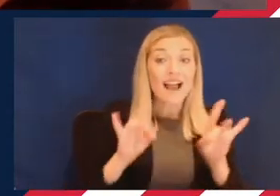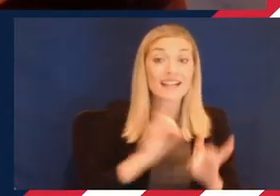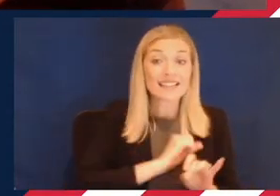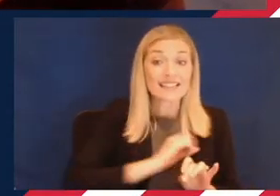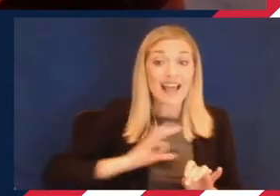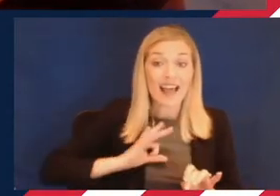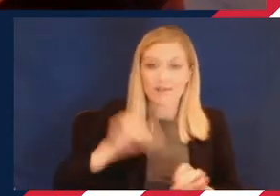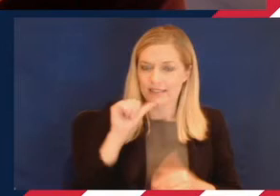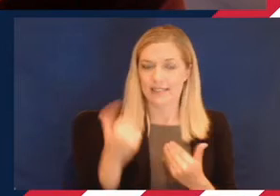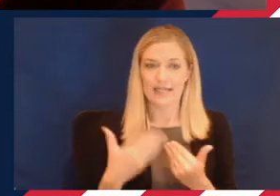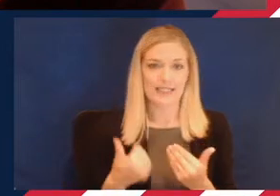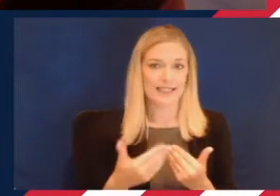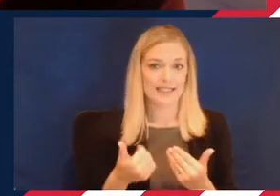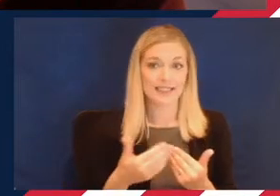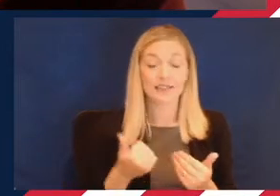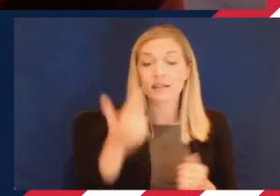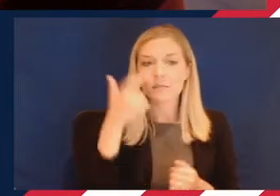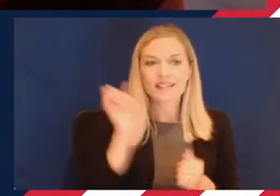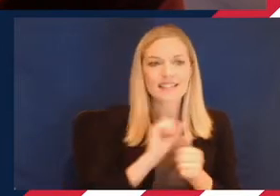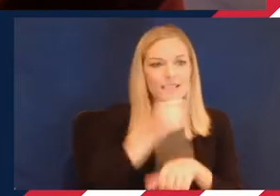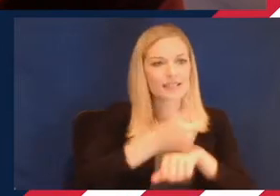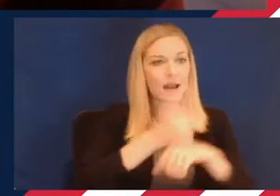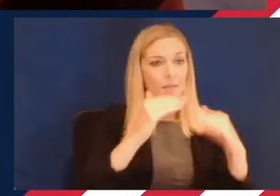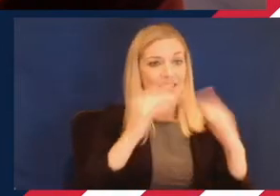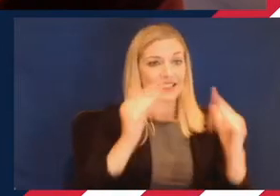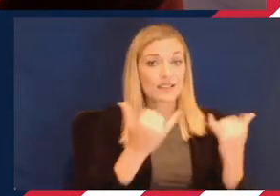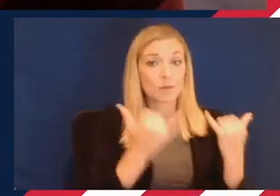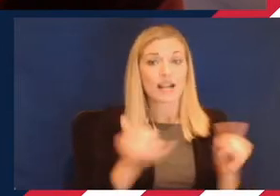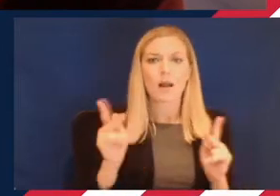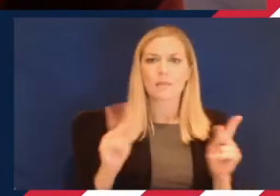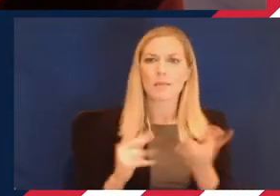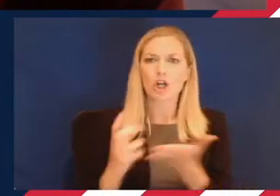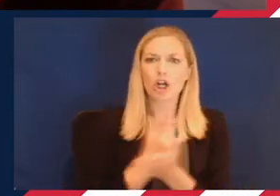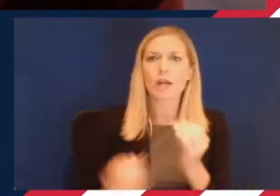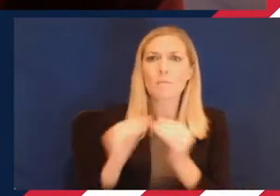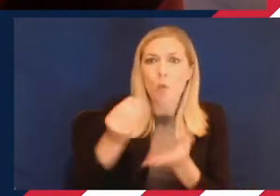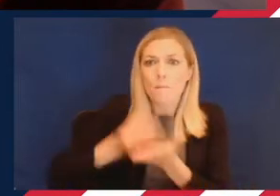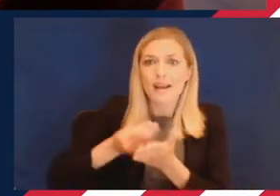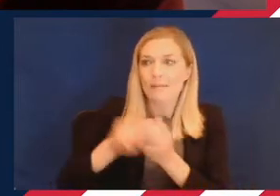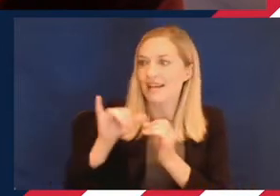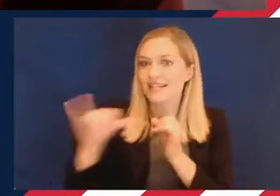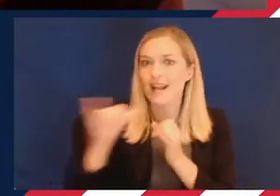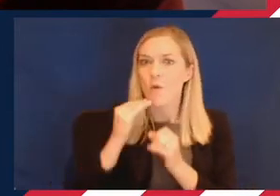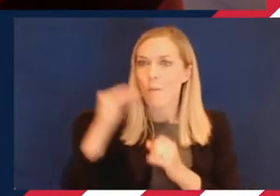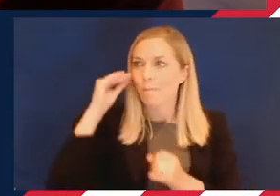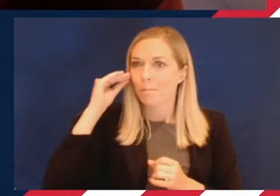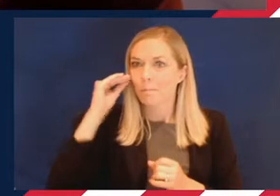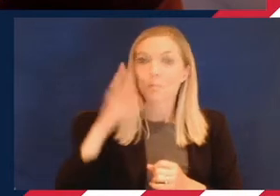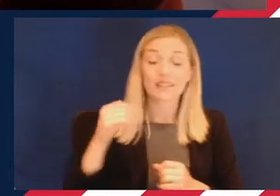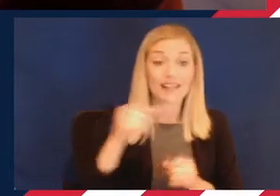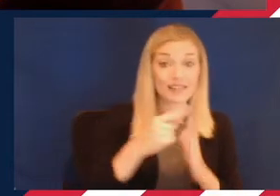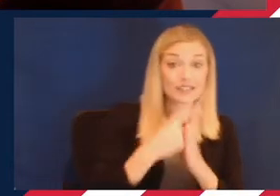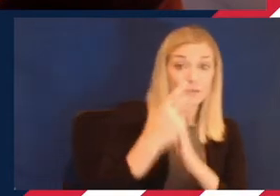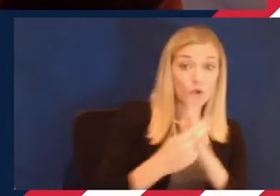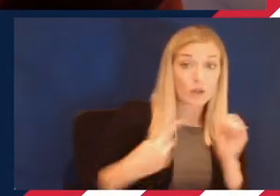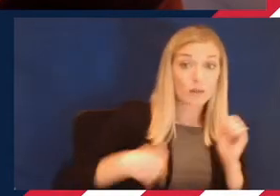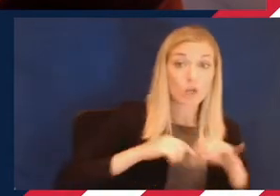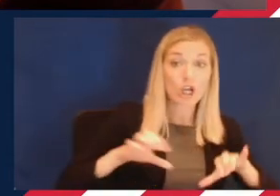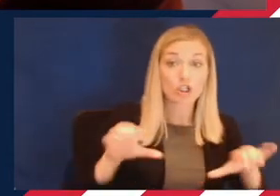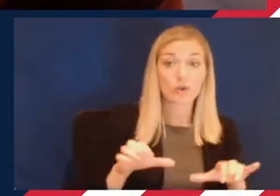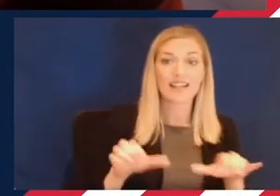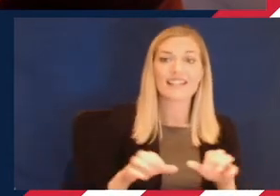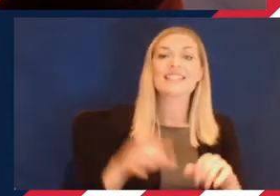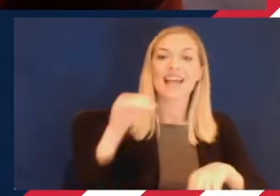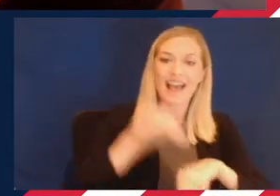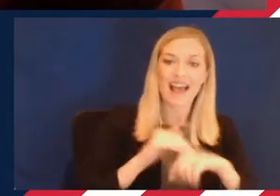because the way the system is set up right now, people are making more money just by staying at home. And this initiative that Nathan and I are doing, we're doing it at cost. So we're not making a profit